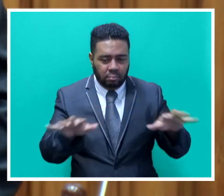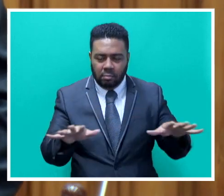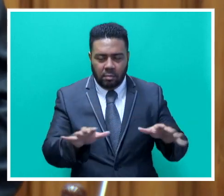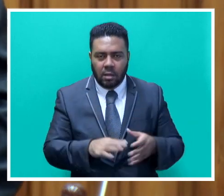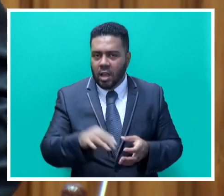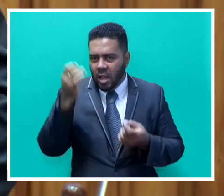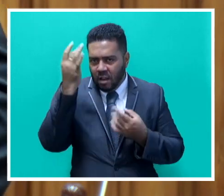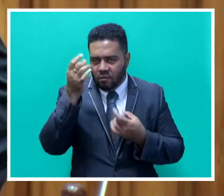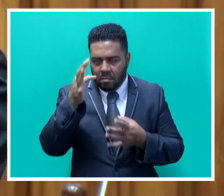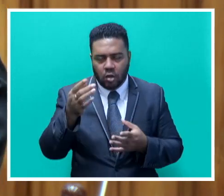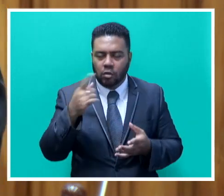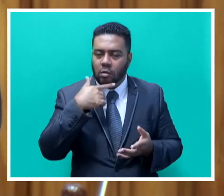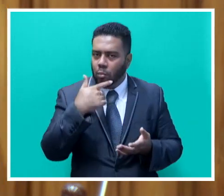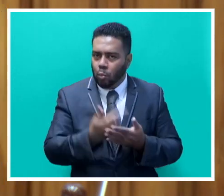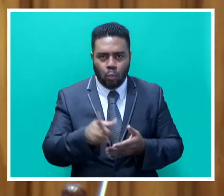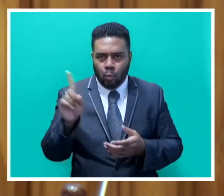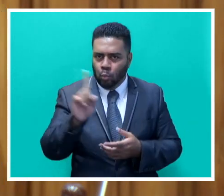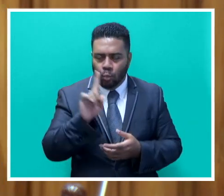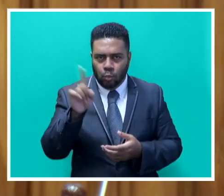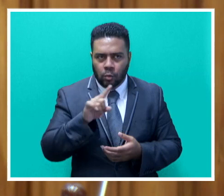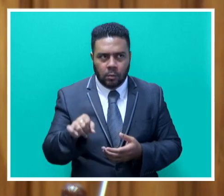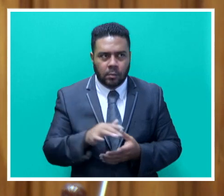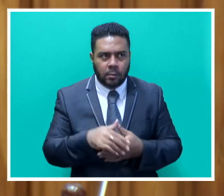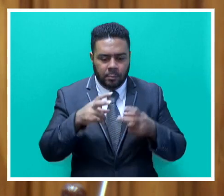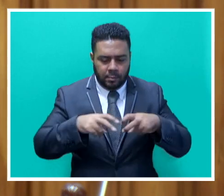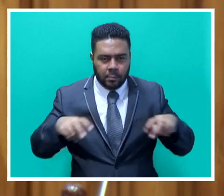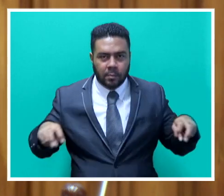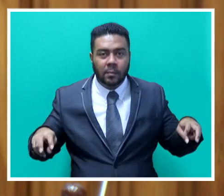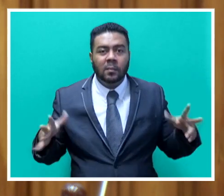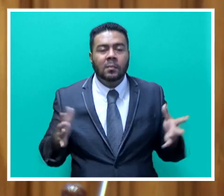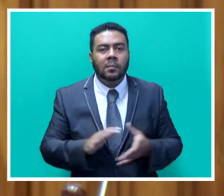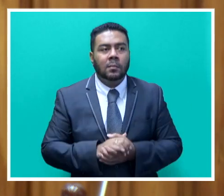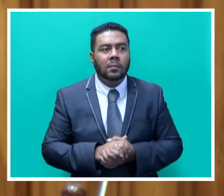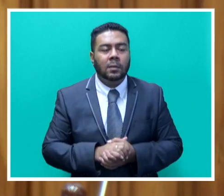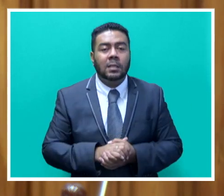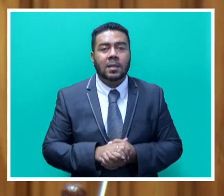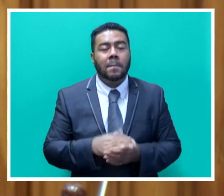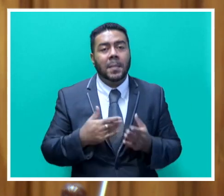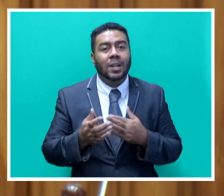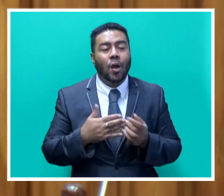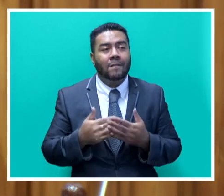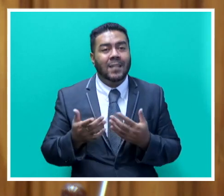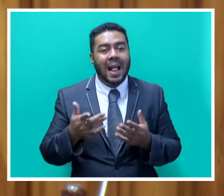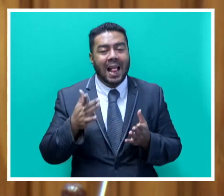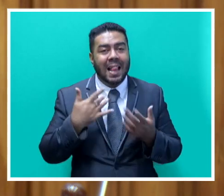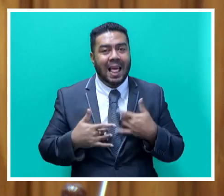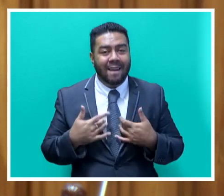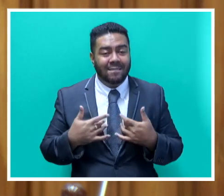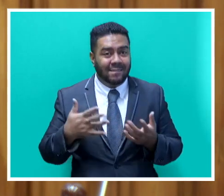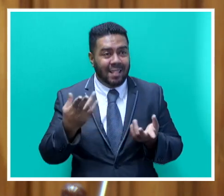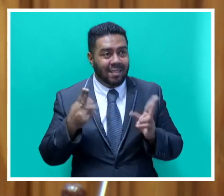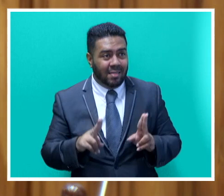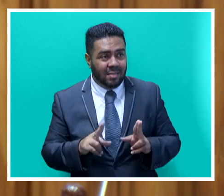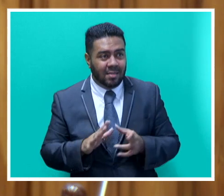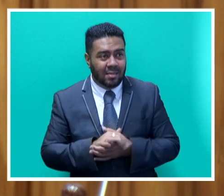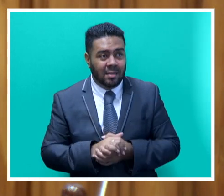and also being part of a panel discussion. Sir, this is a matter of life and death. We must not give erroneous analysis a platform